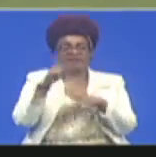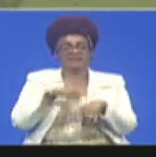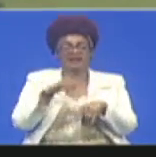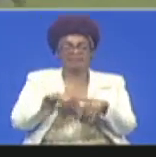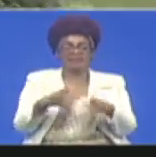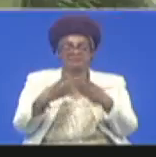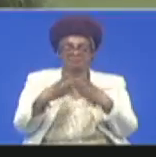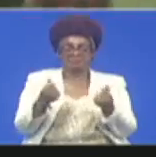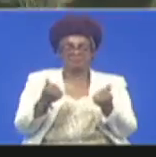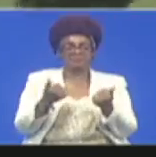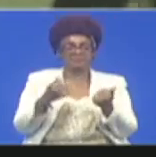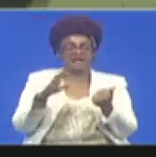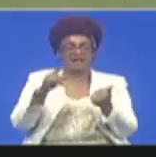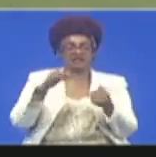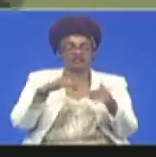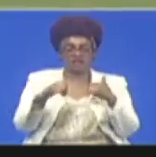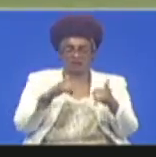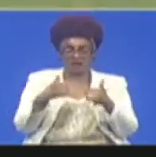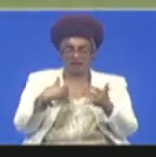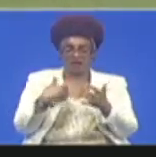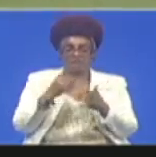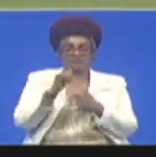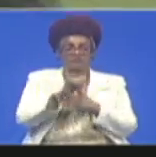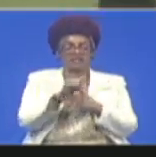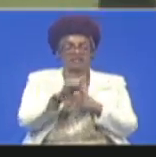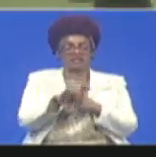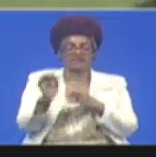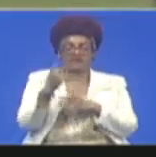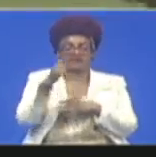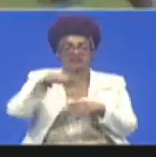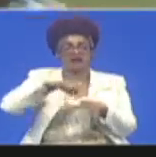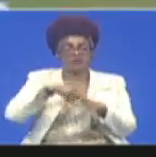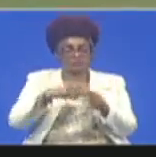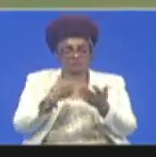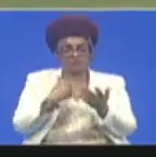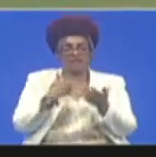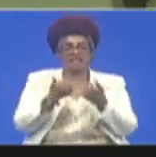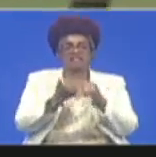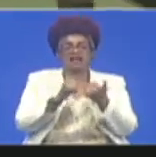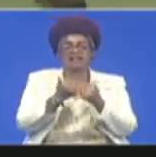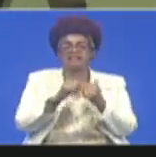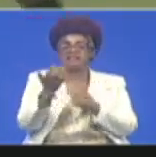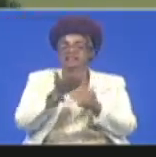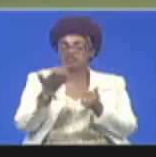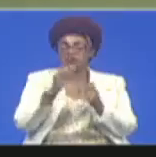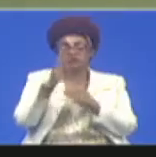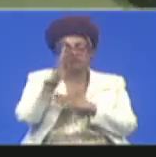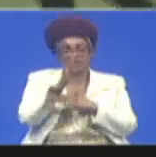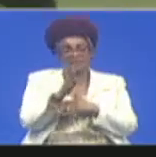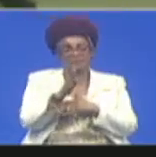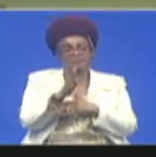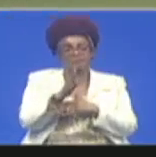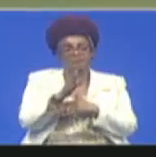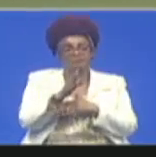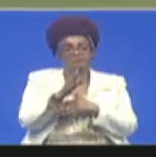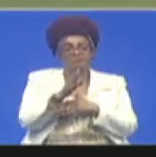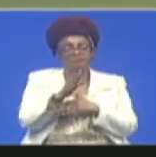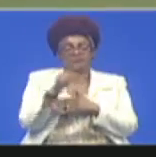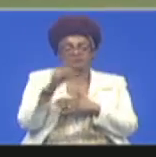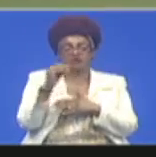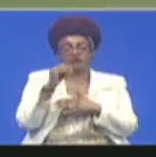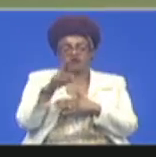Algeria's USM Alger in the CAF Champions League first round return tie at the Kasarani Stadium this Sunday. Kogalo, who have had it